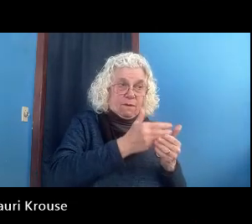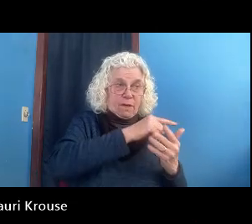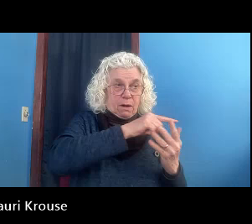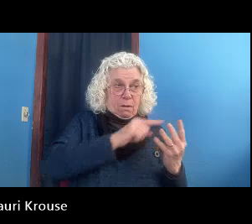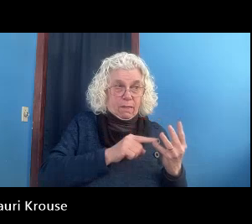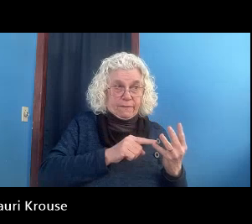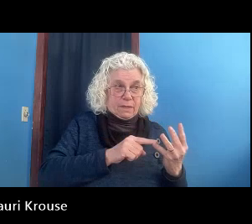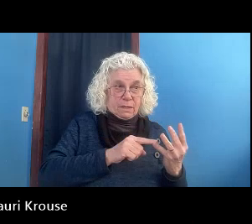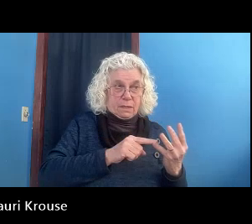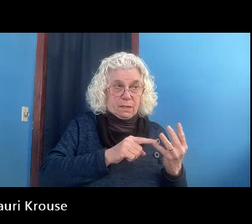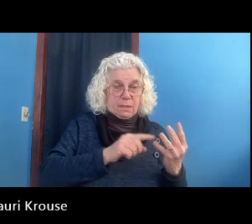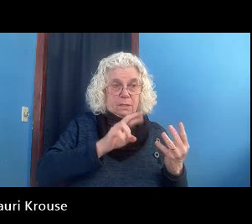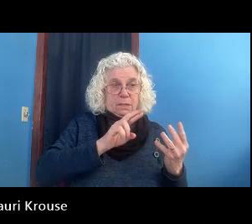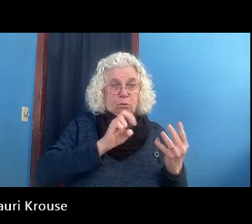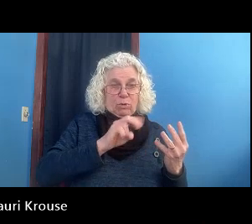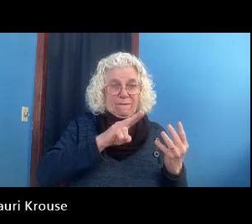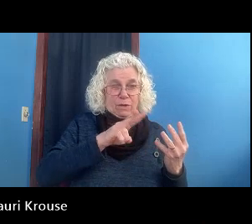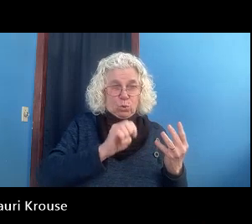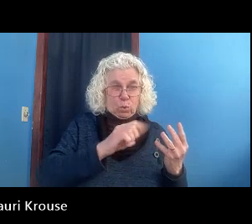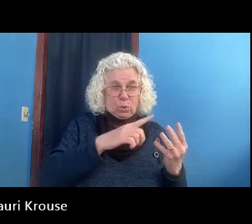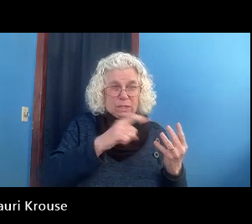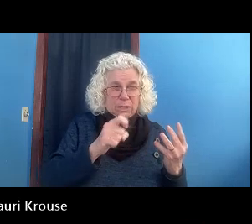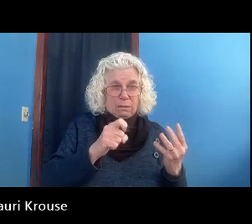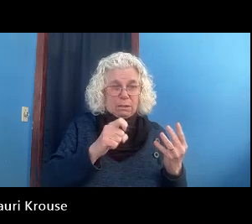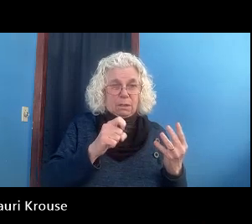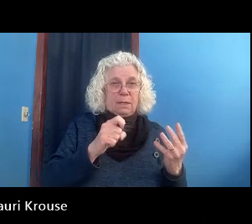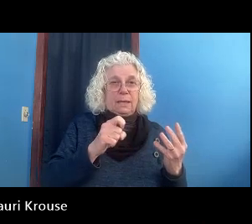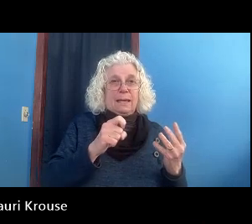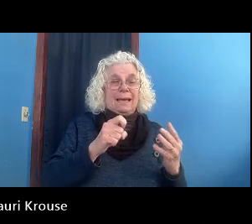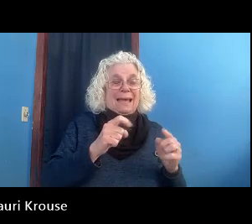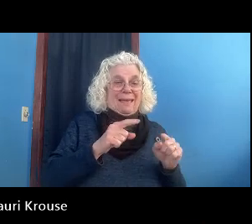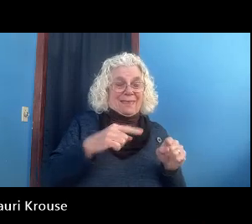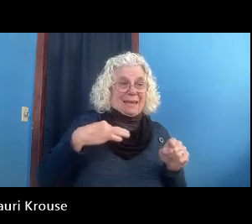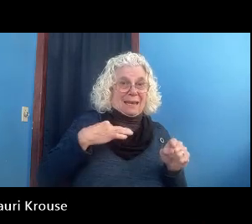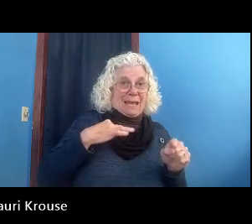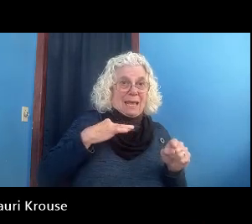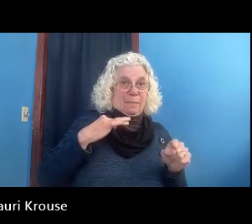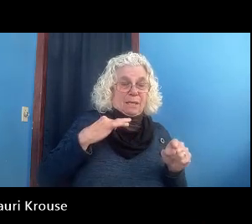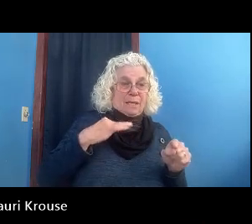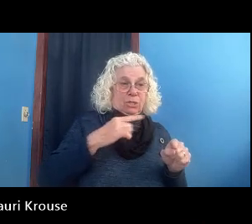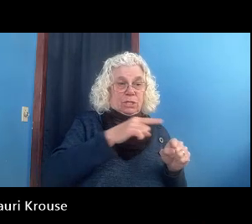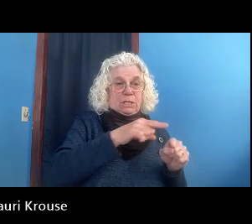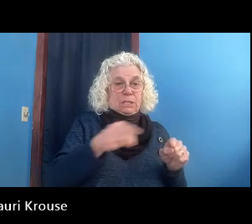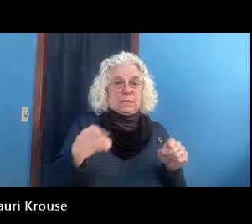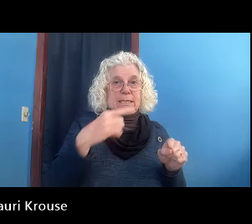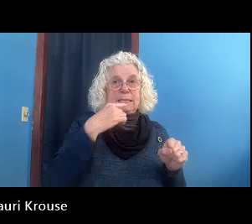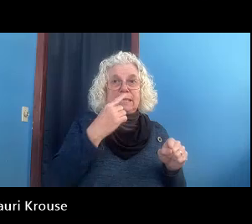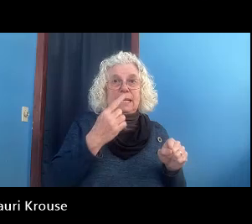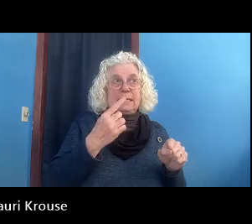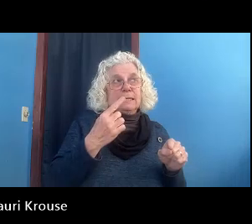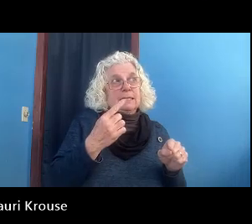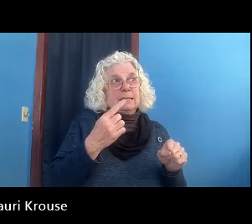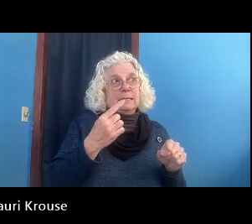the revenue, but also there's a question within the application that states, like, they certify that they meet